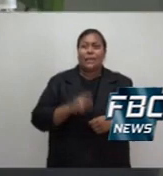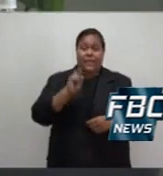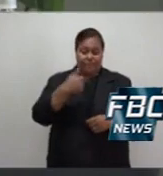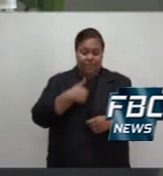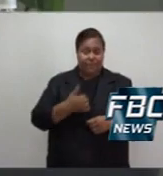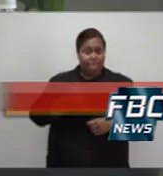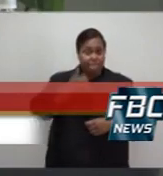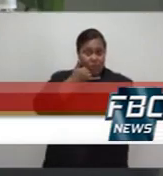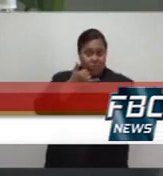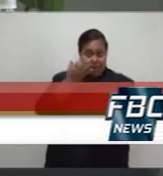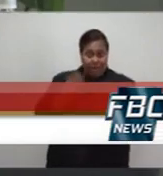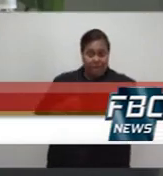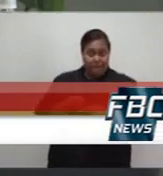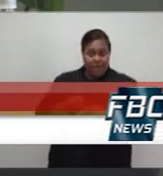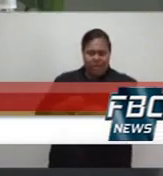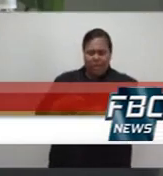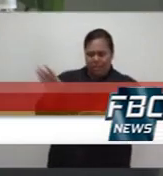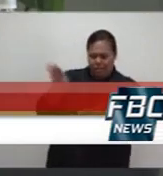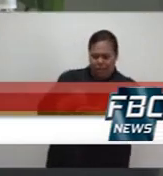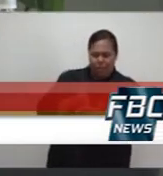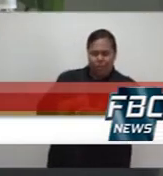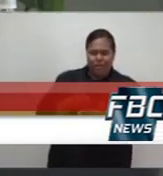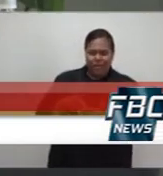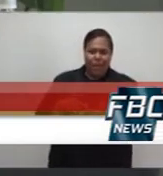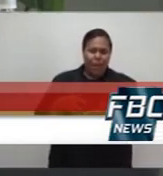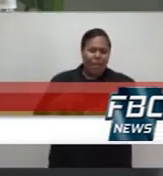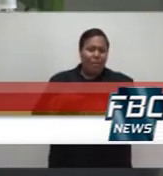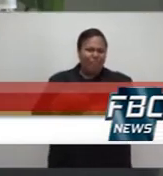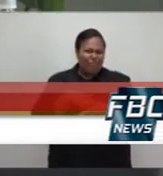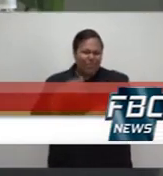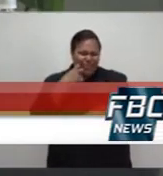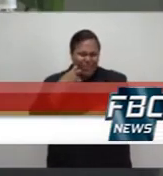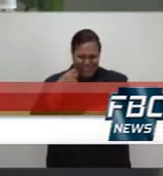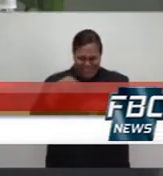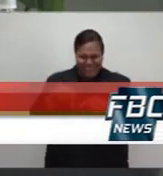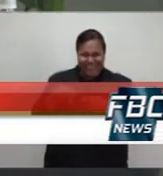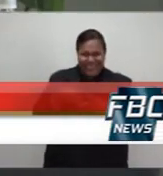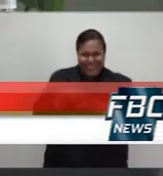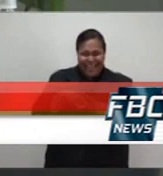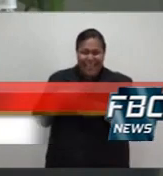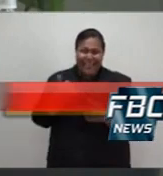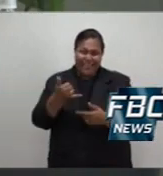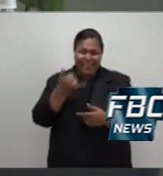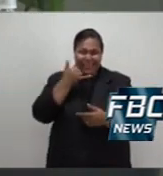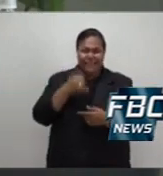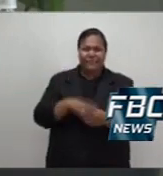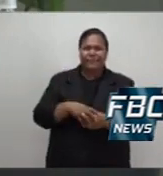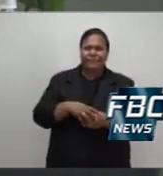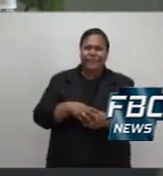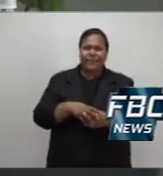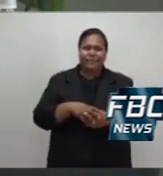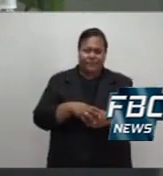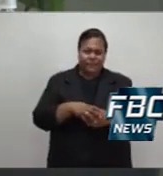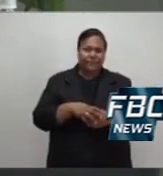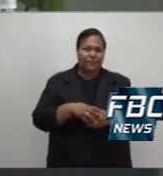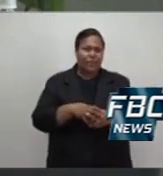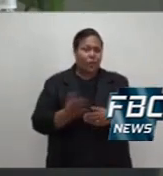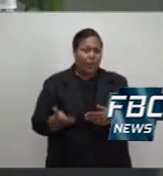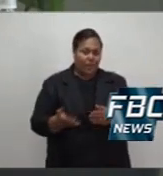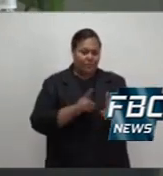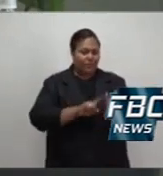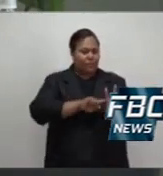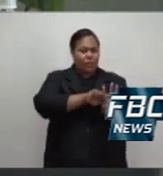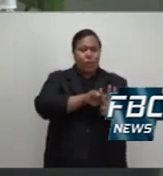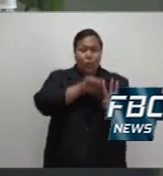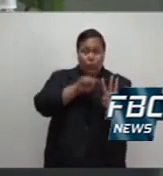phone, I've downloaded the app, I have my Bluetooth turned on. Acting Permanent Secretary Health also has his turned on. There is a